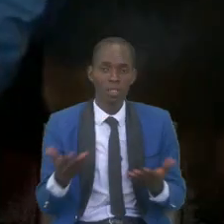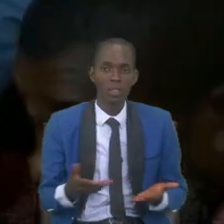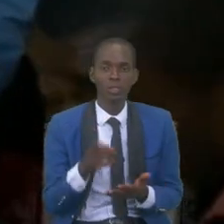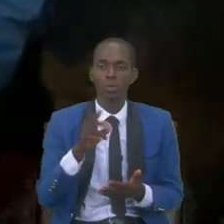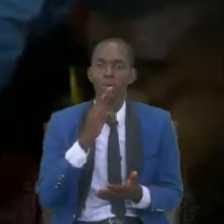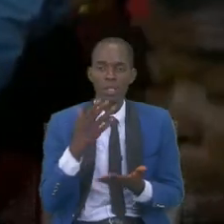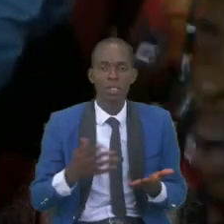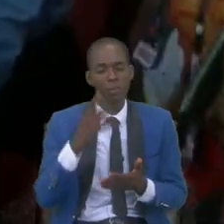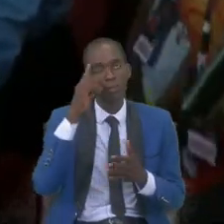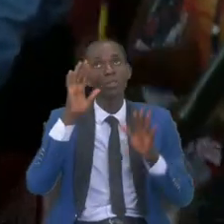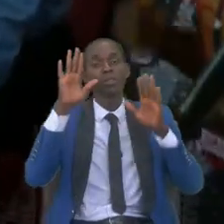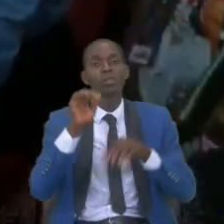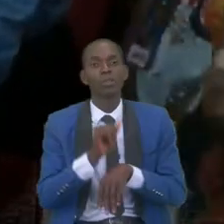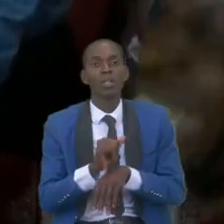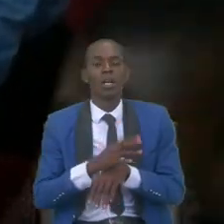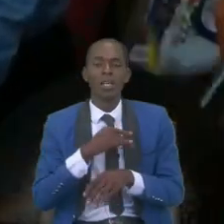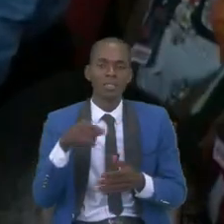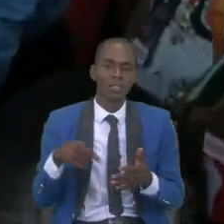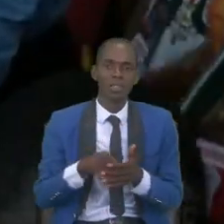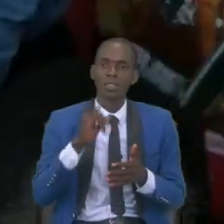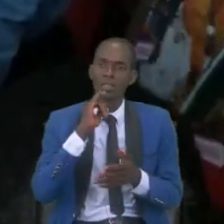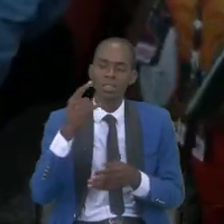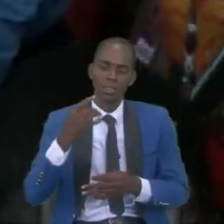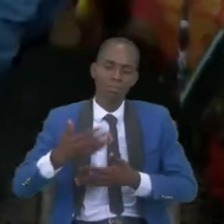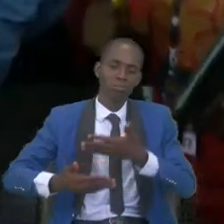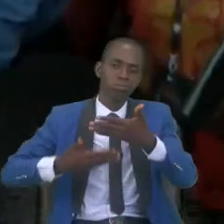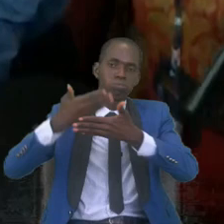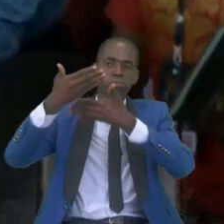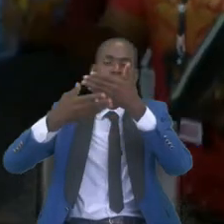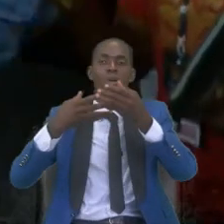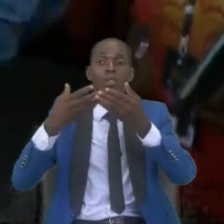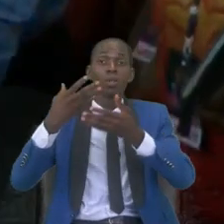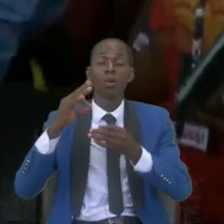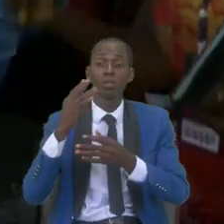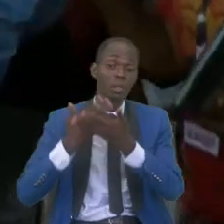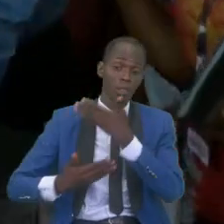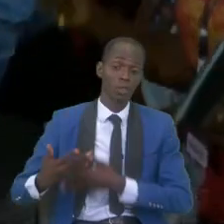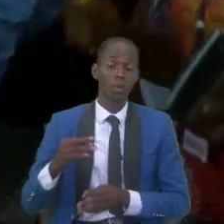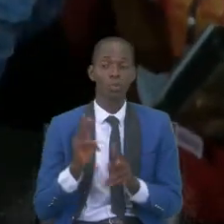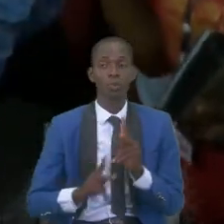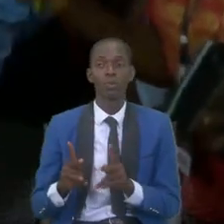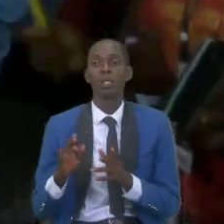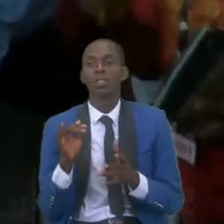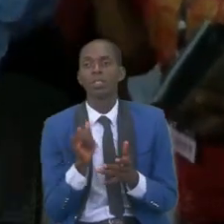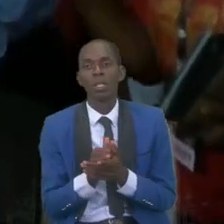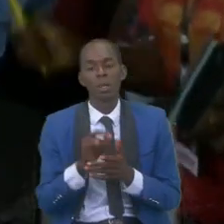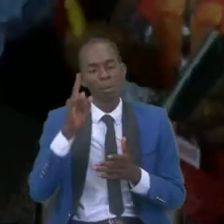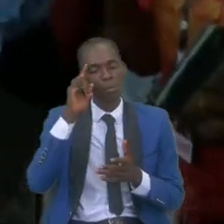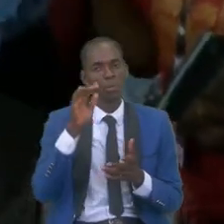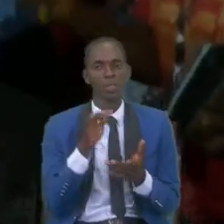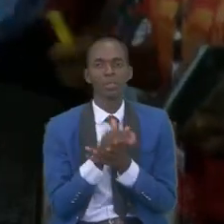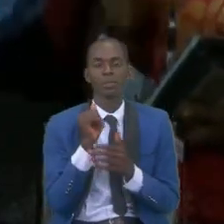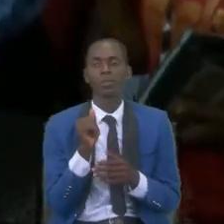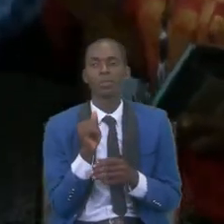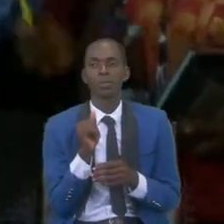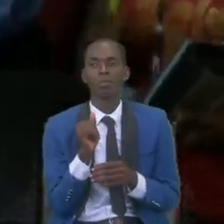And this is the generation of those people that believe in him. And then he says, the